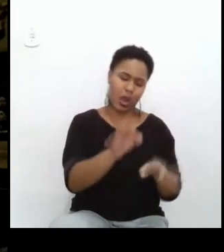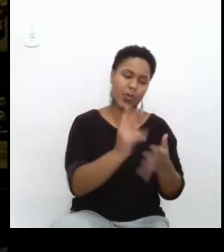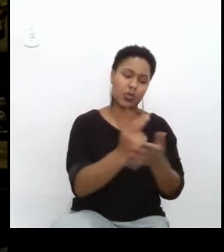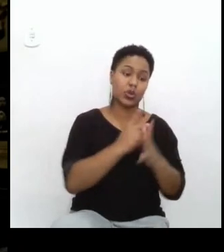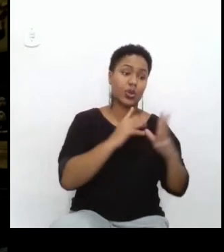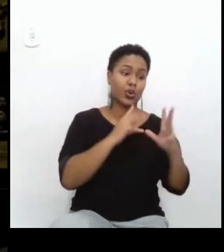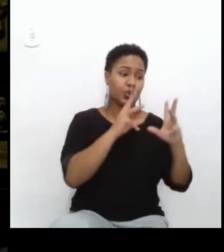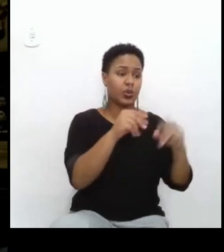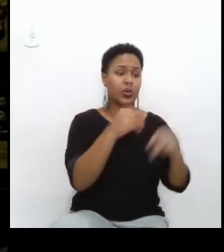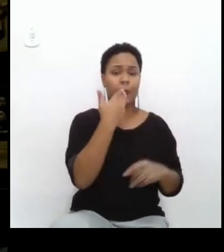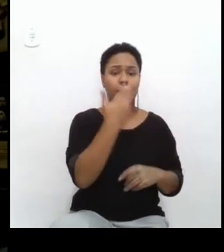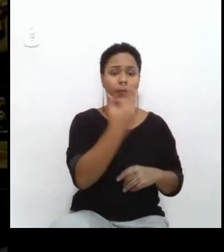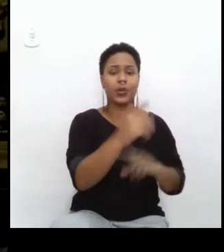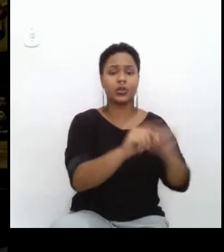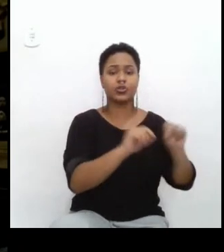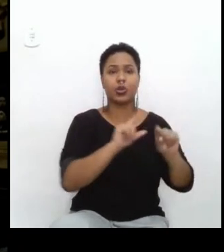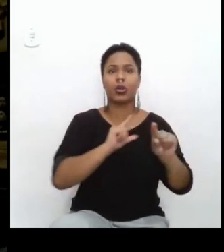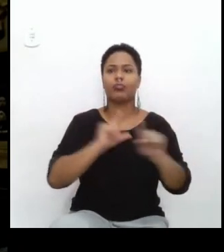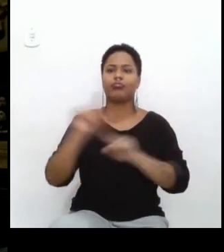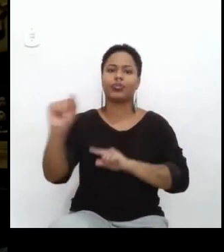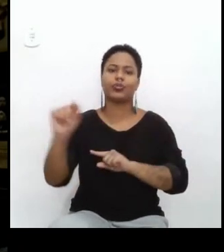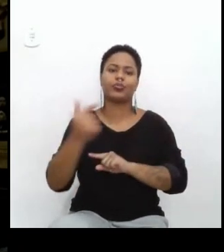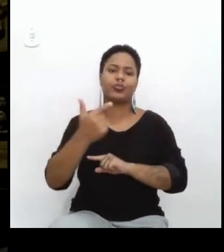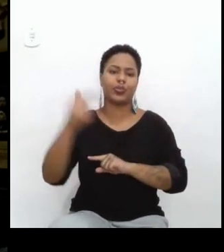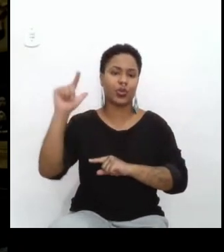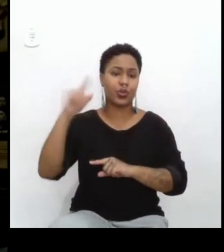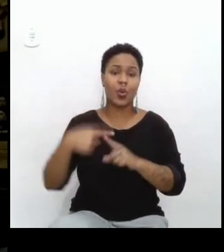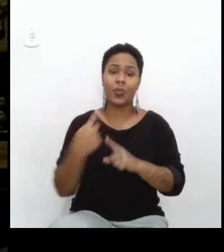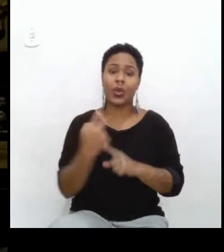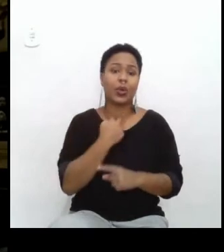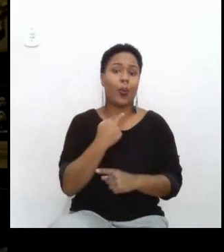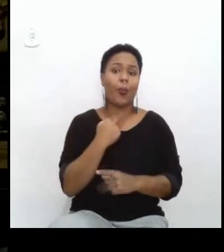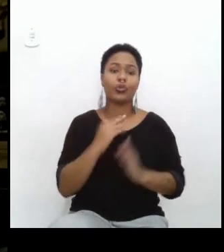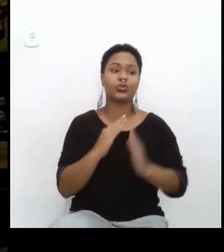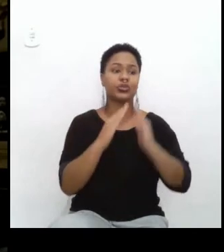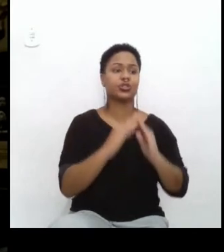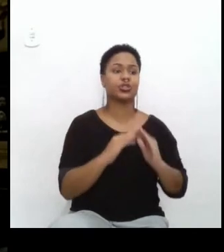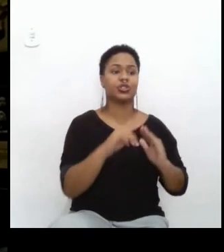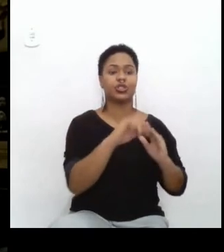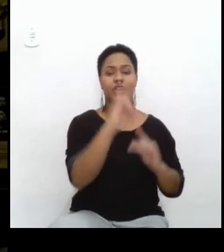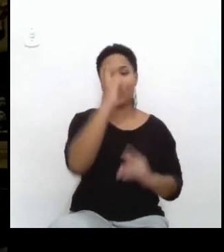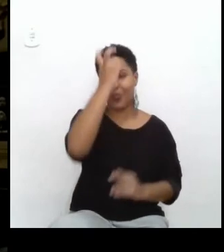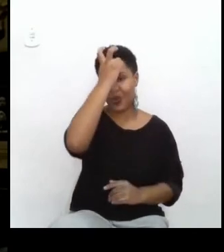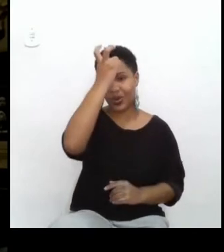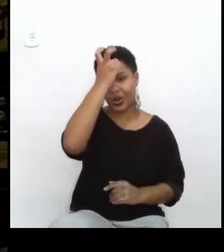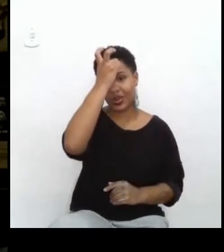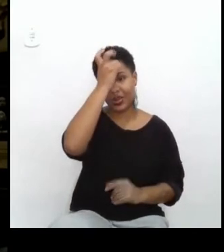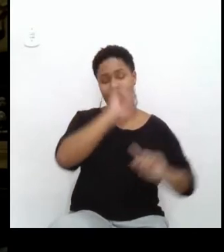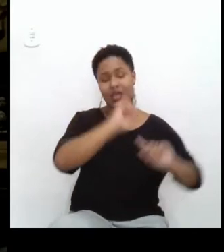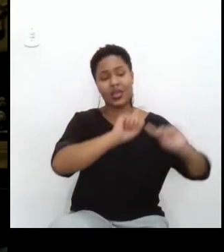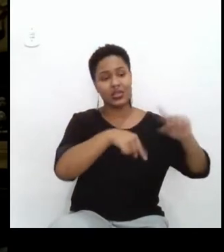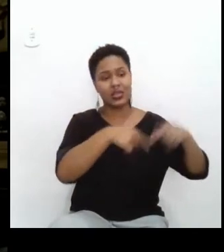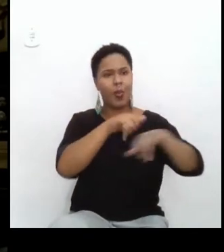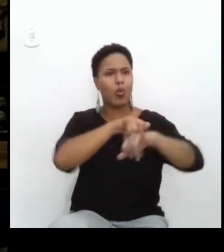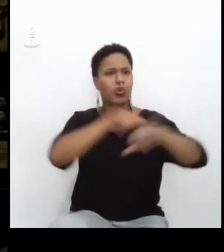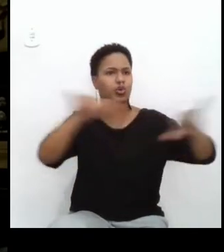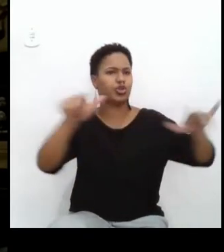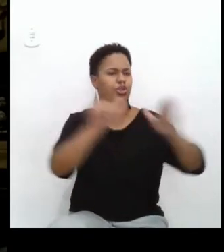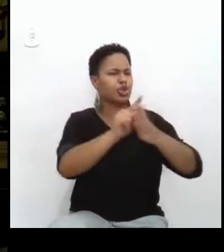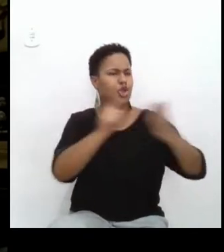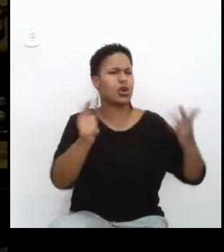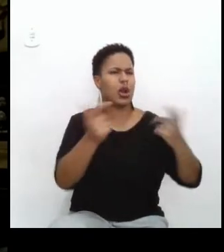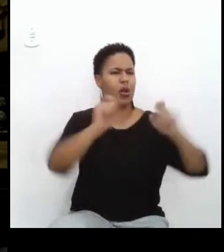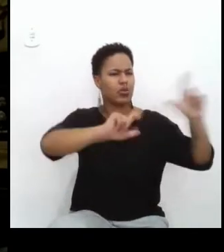econômico devem King Auto Dent in newspapers and of twenty Years of persons name of God